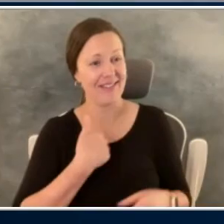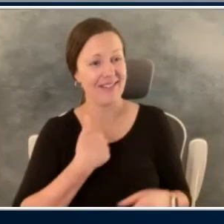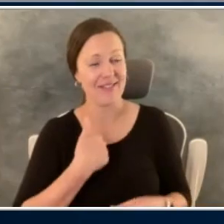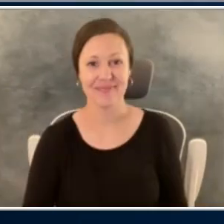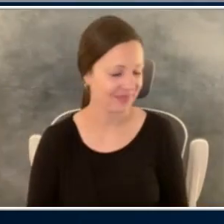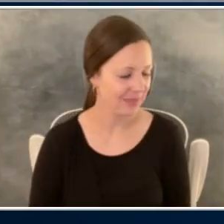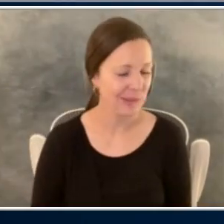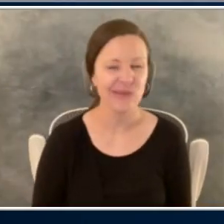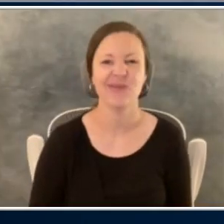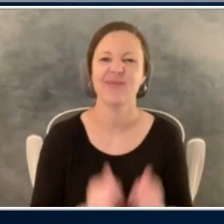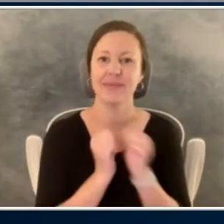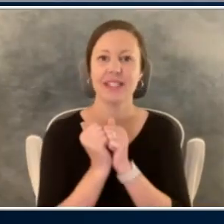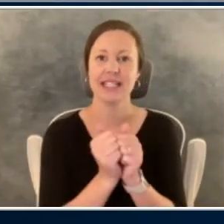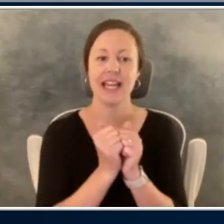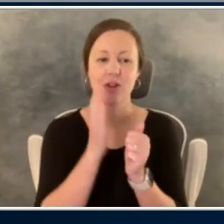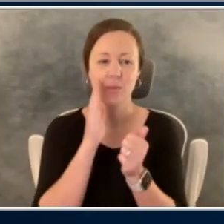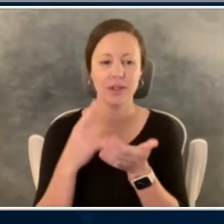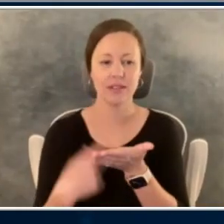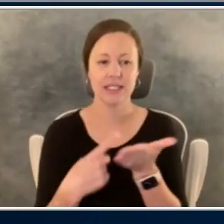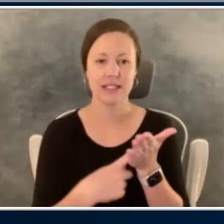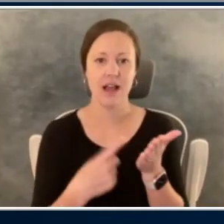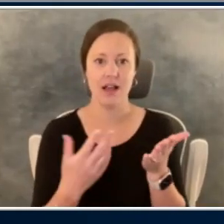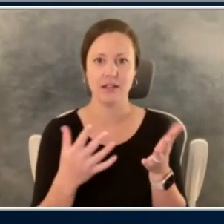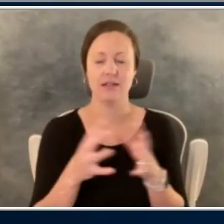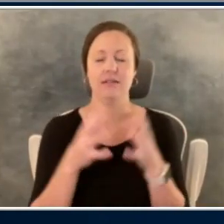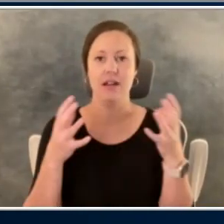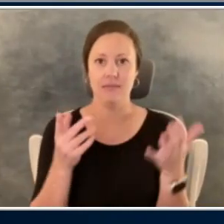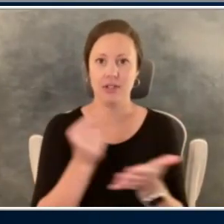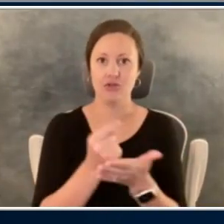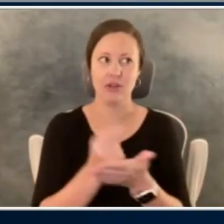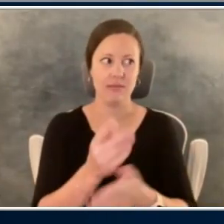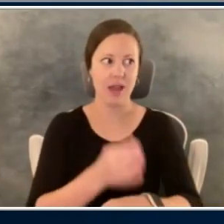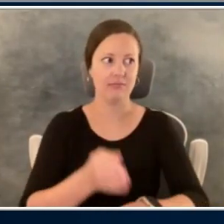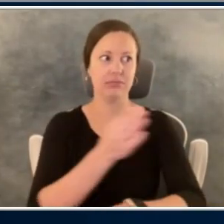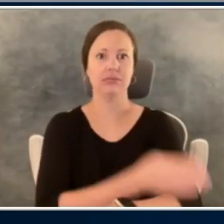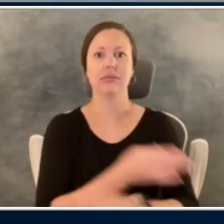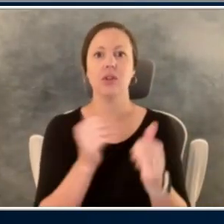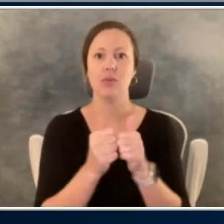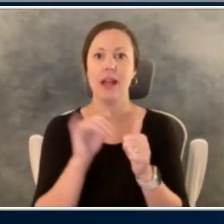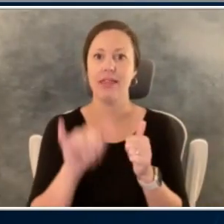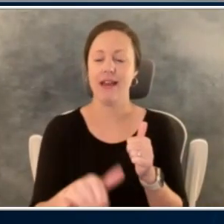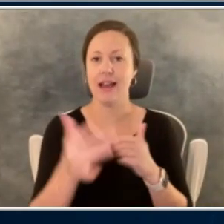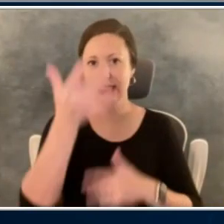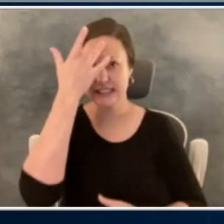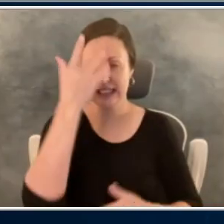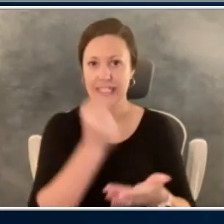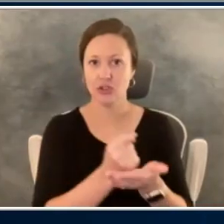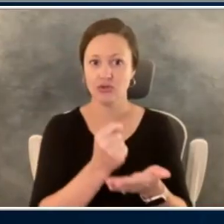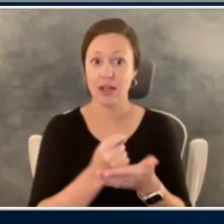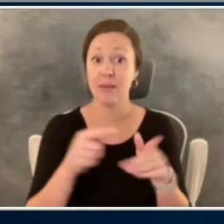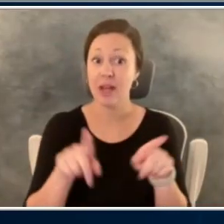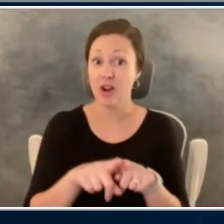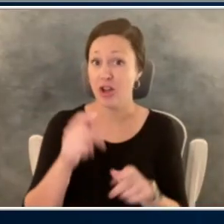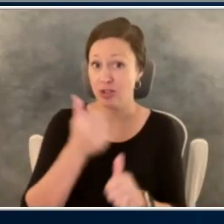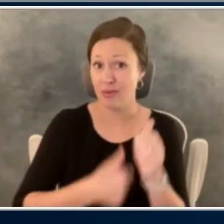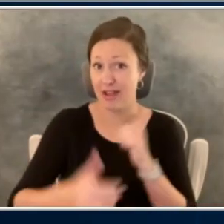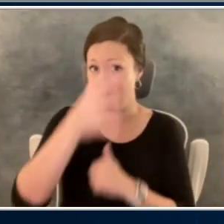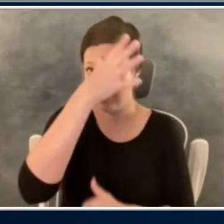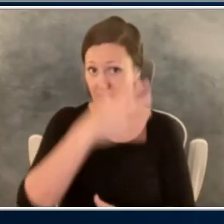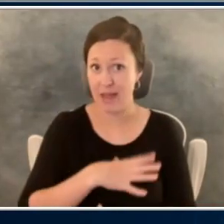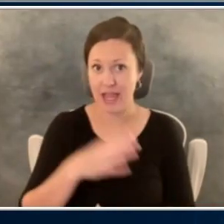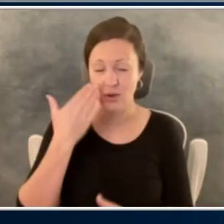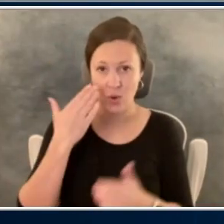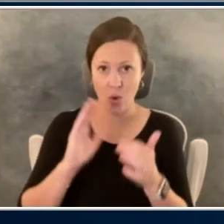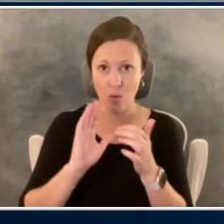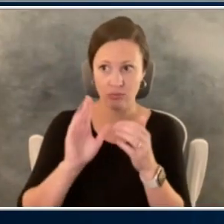discuss really how far we have come in treating this disease. We're also going to talk about what every man should know about screenings and why quality of life